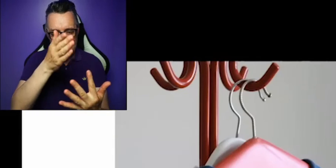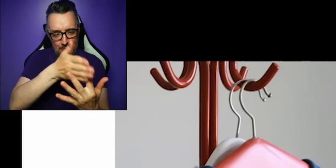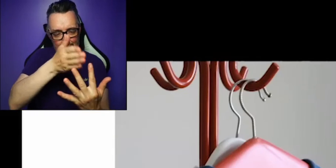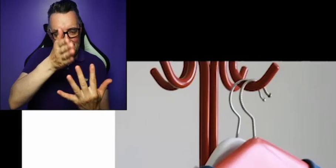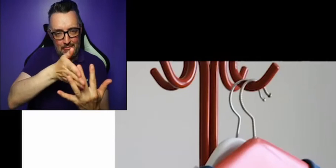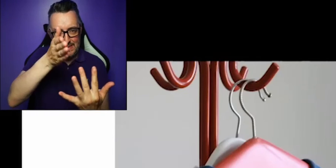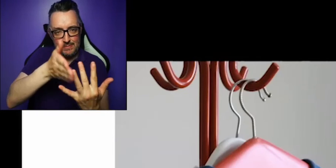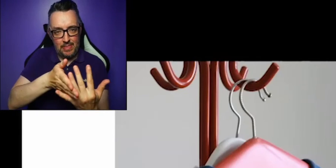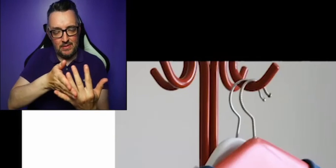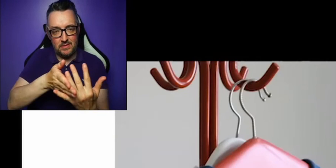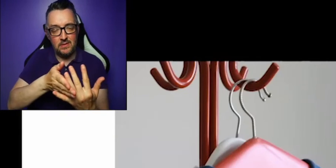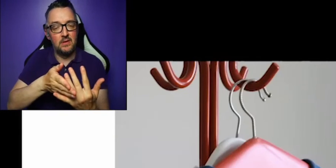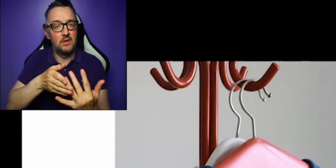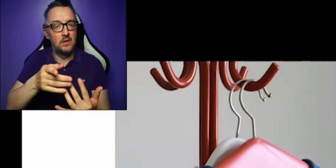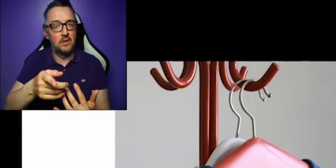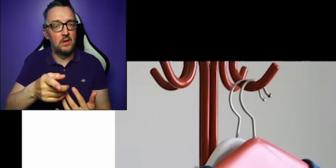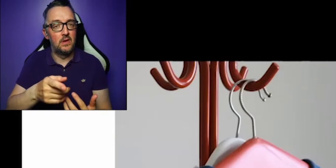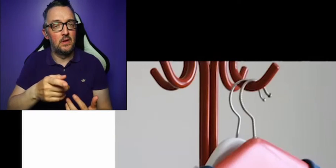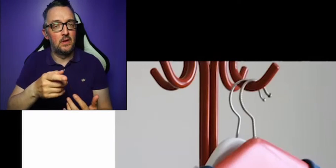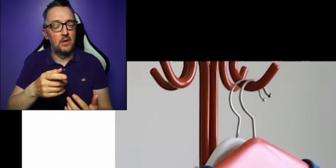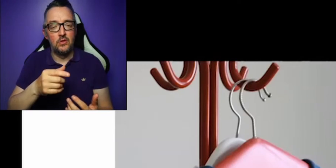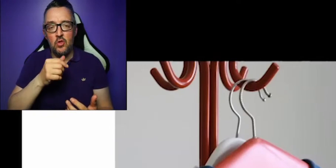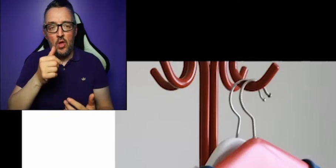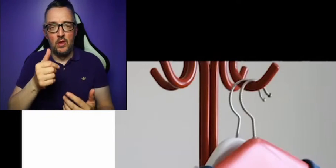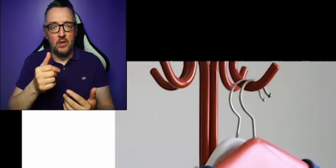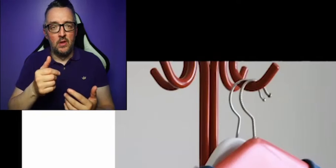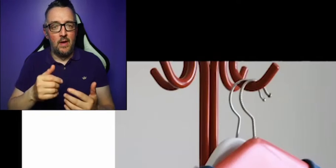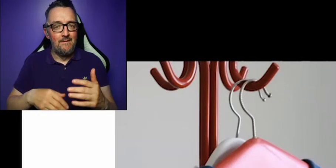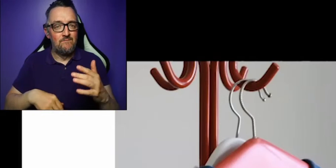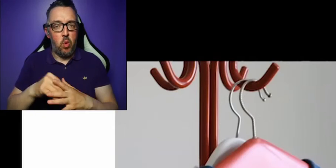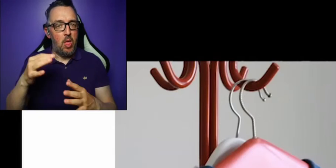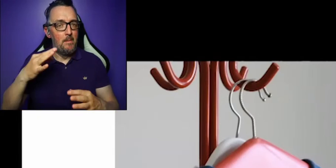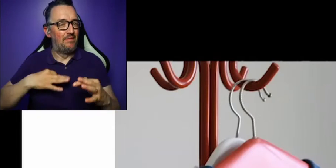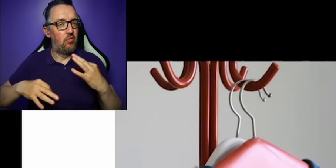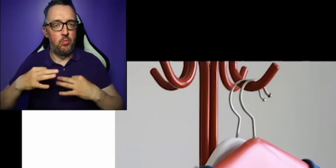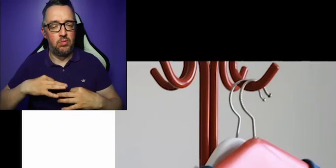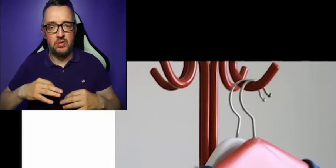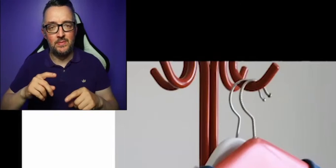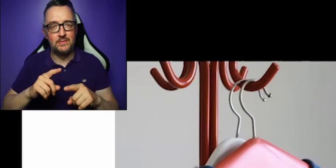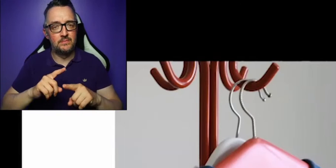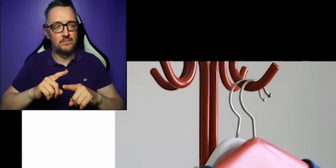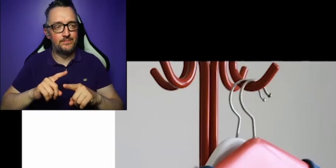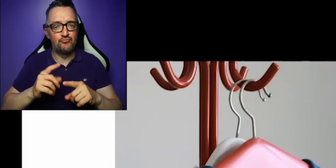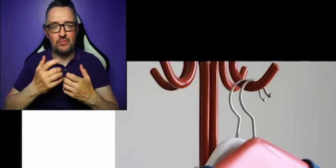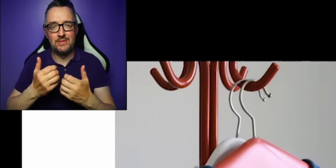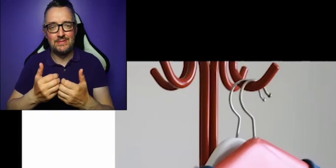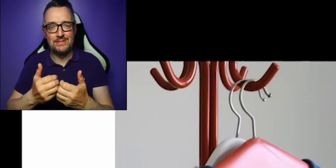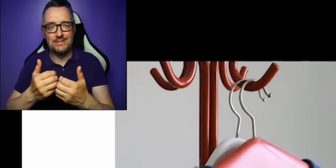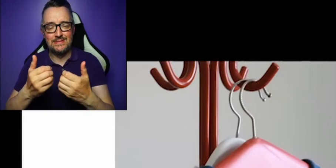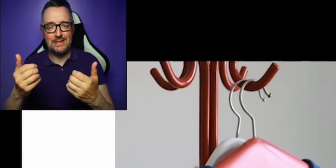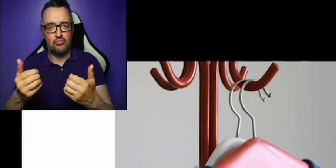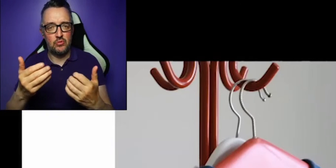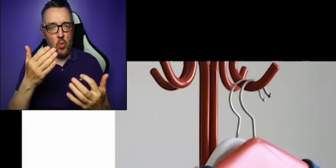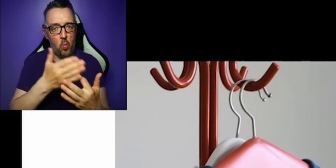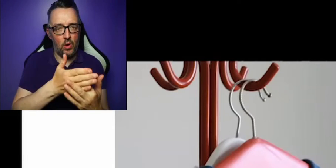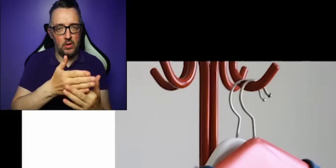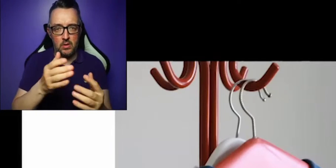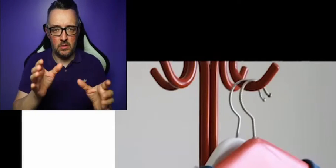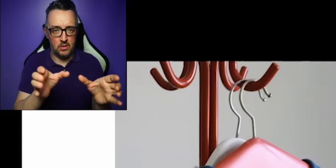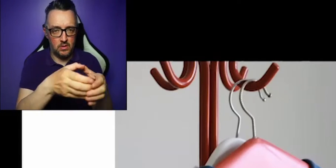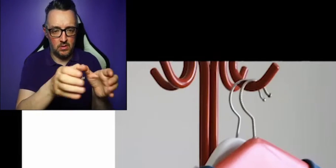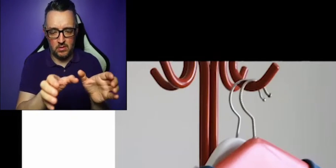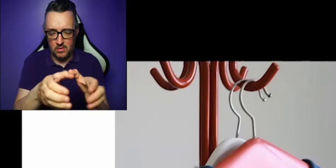on performative. They've been more collaged into works. So that's been quite interesting as